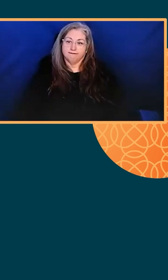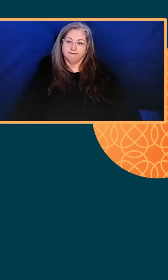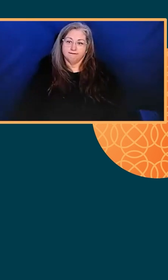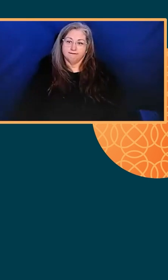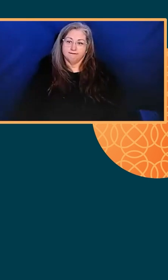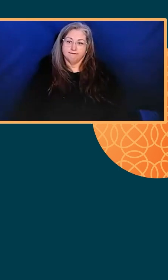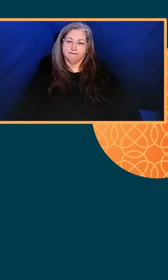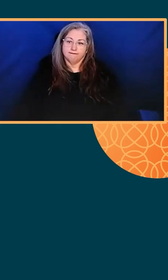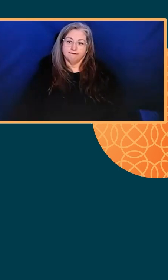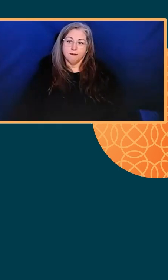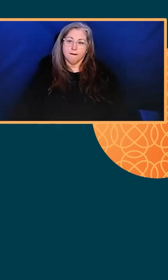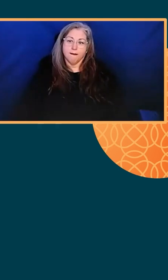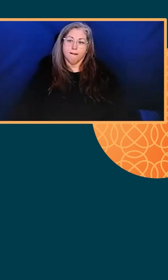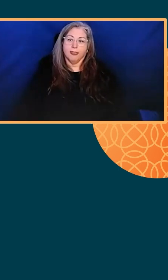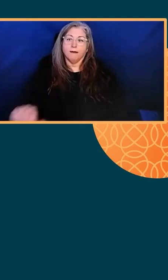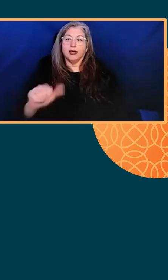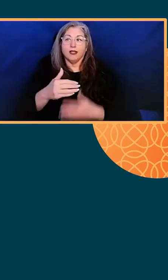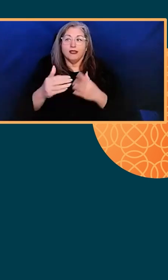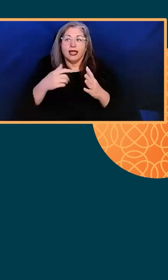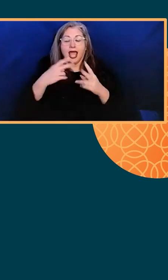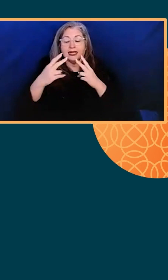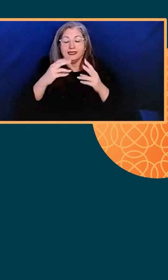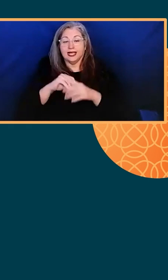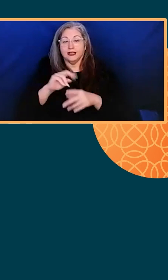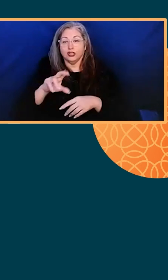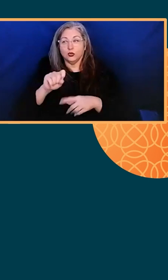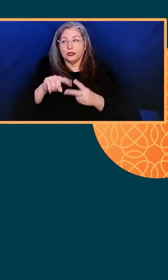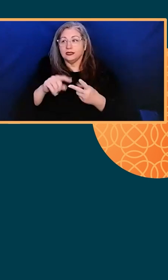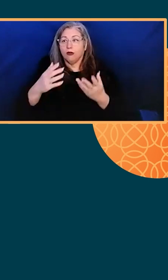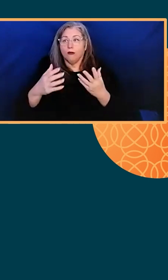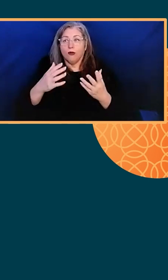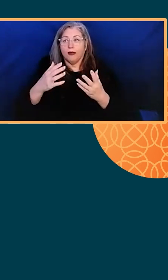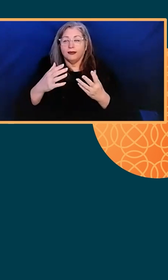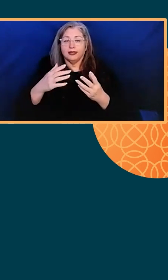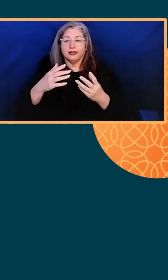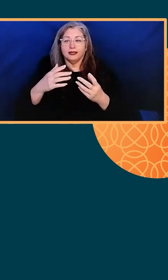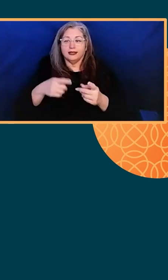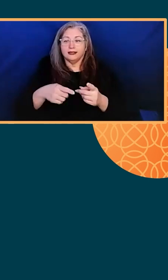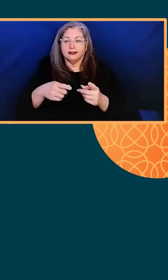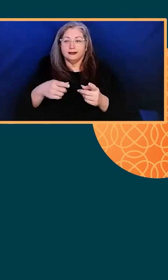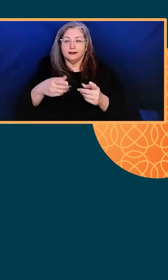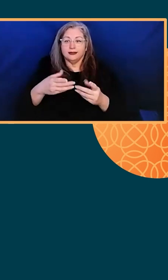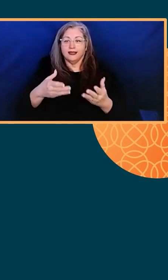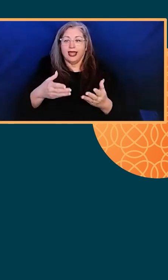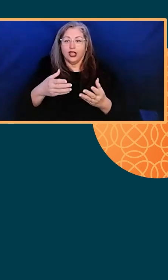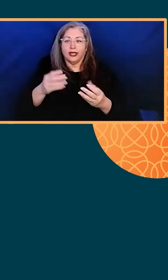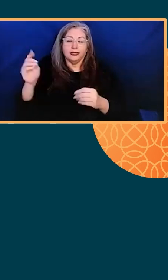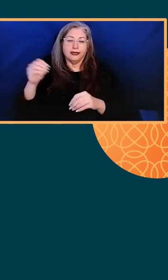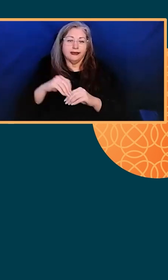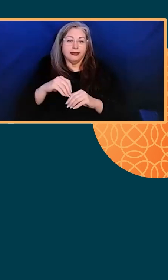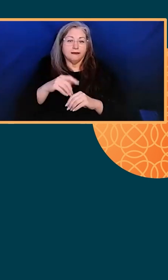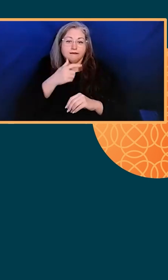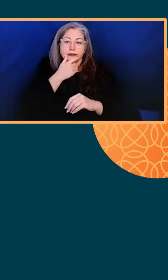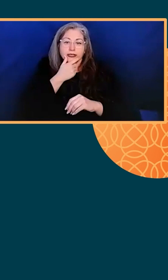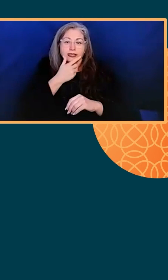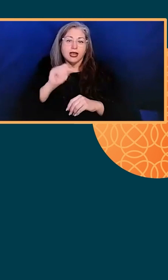The other dimension that I see playing out in the United States, but probably also it plays out in England and in